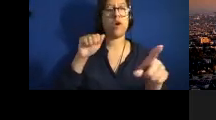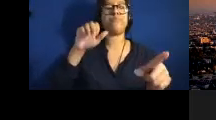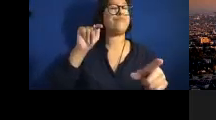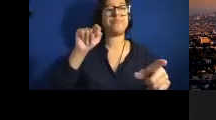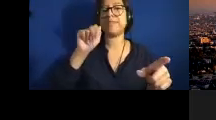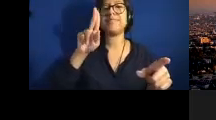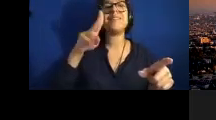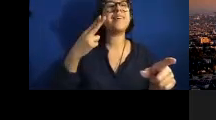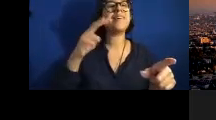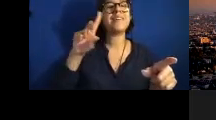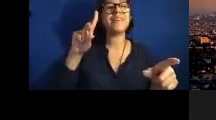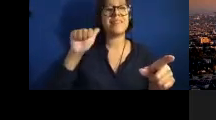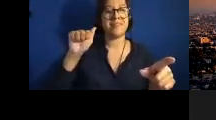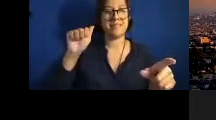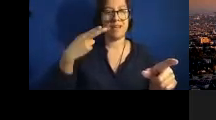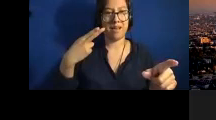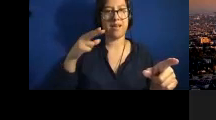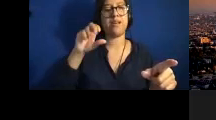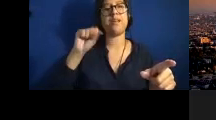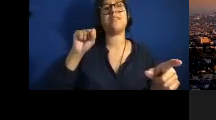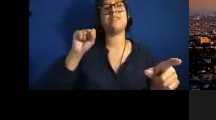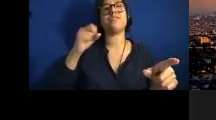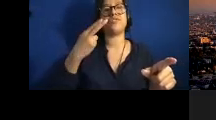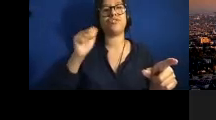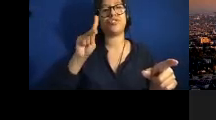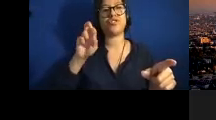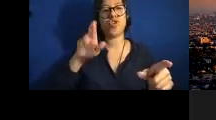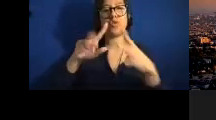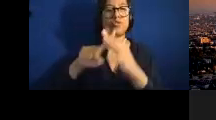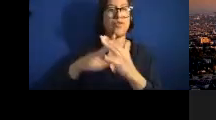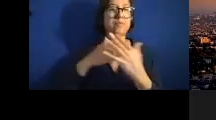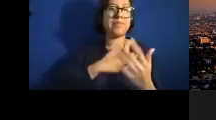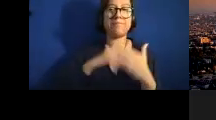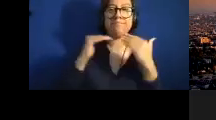Shakur. You can introduce yourself and open us up, please.